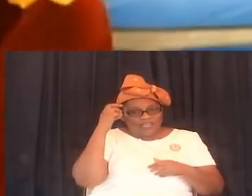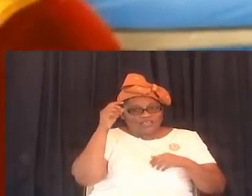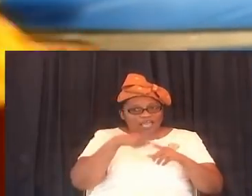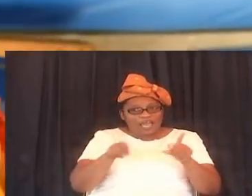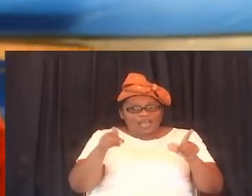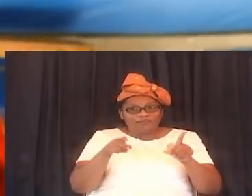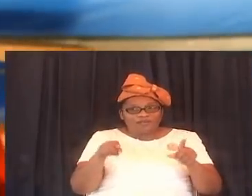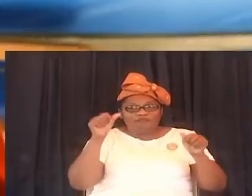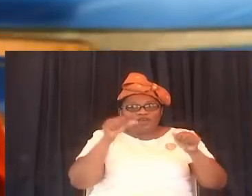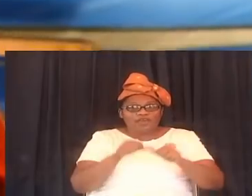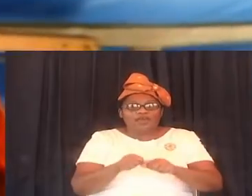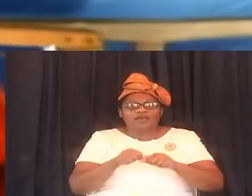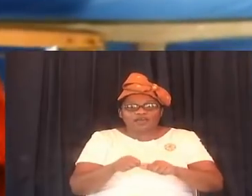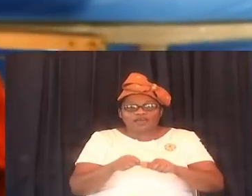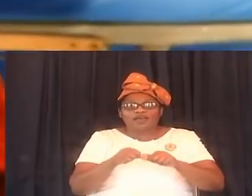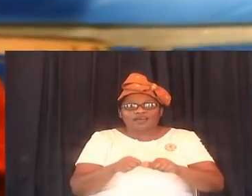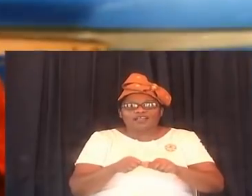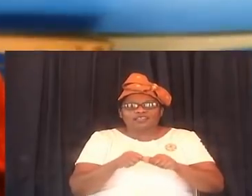Satan, you can't